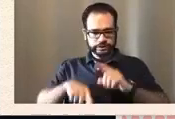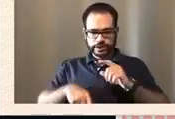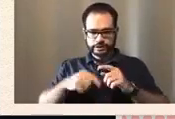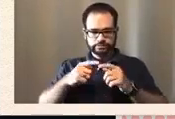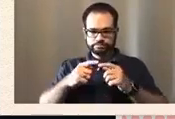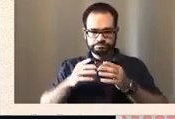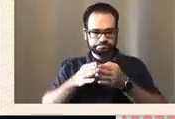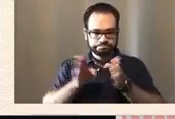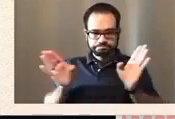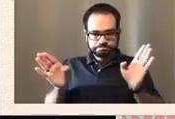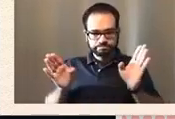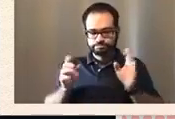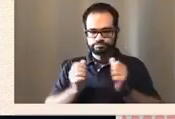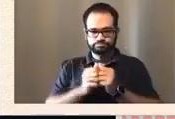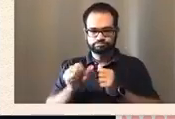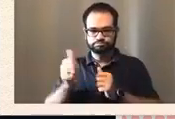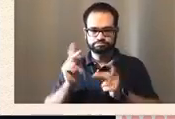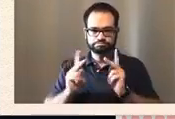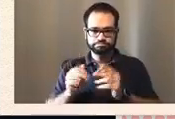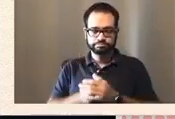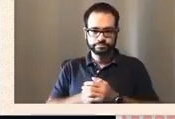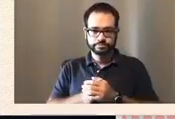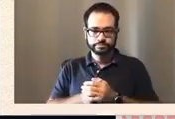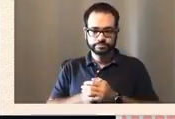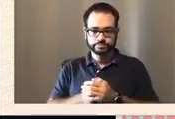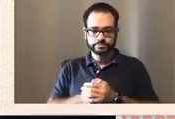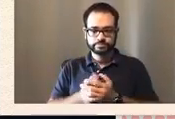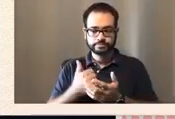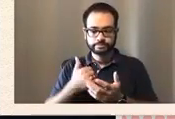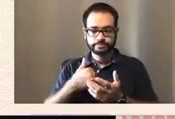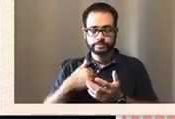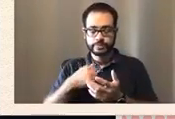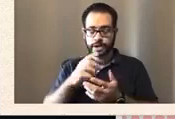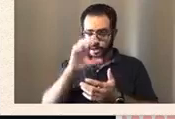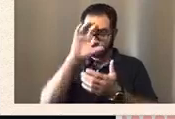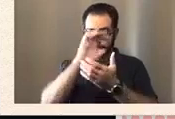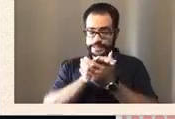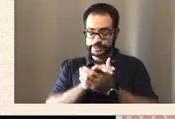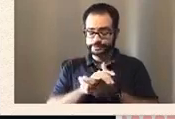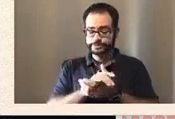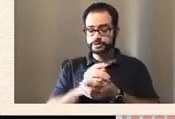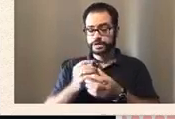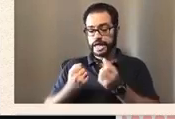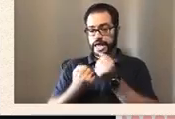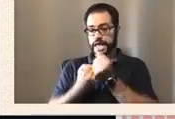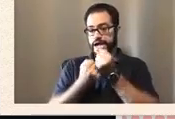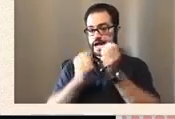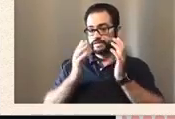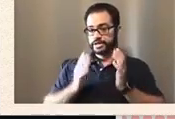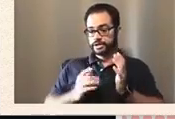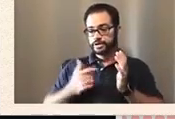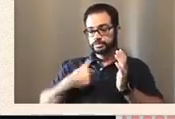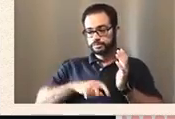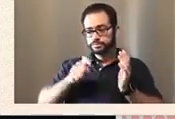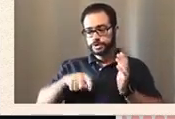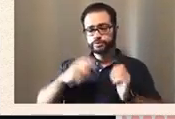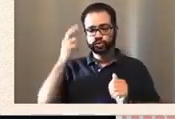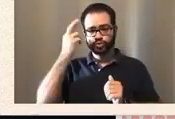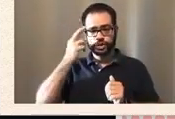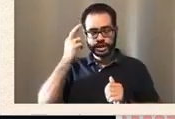everybody. And I believe that as advocates, we need to realize that sometimes we might have to